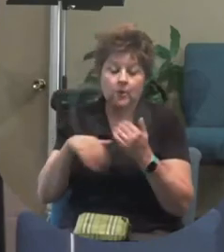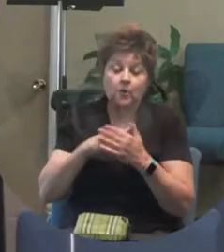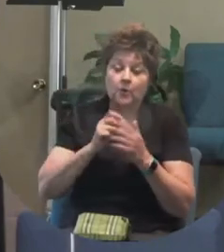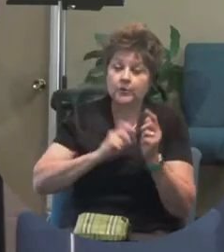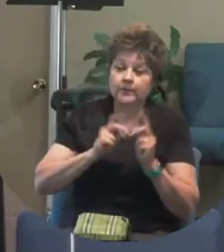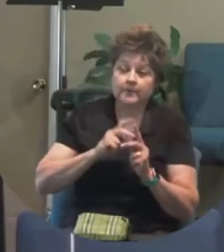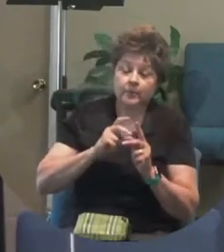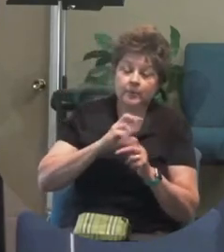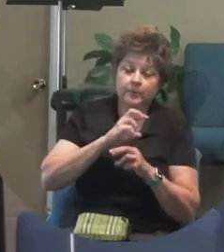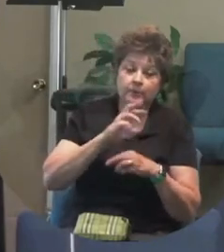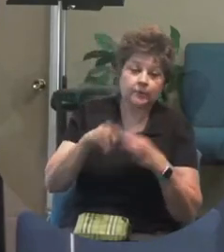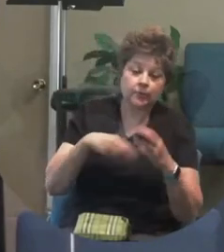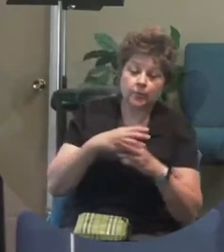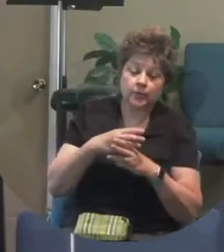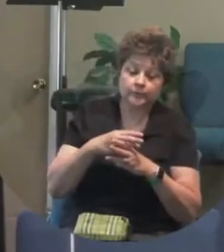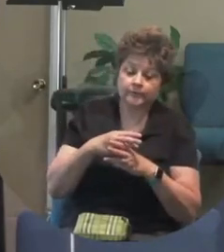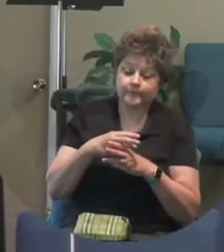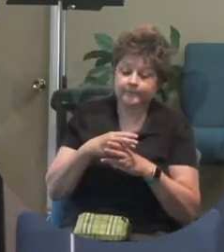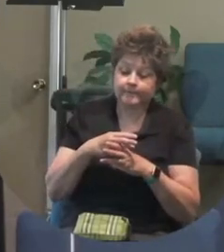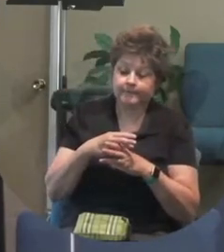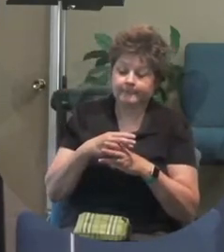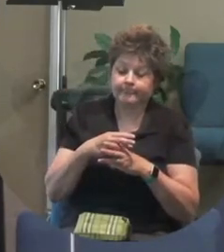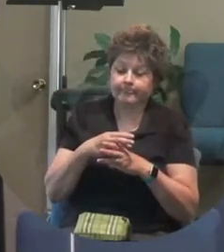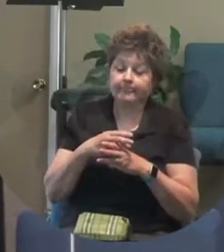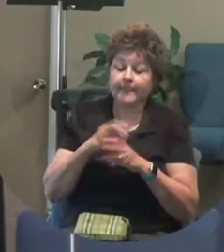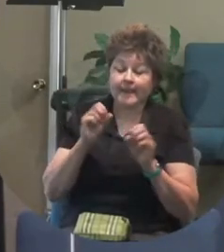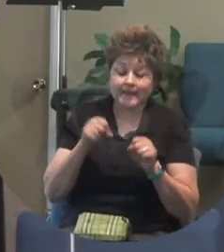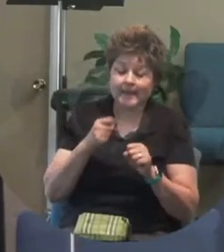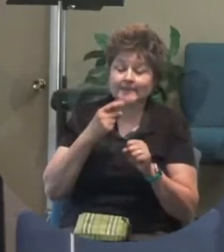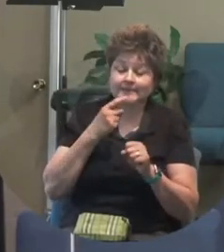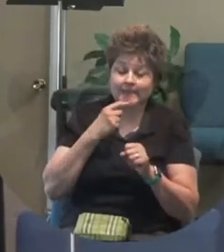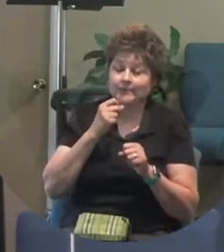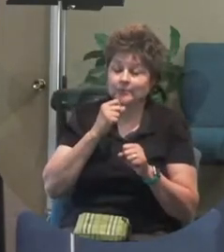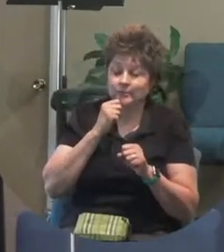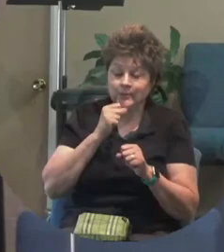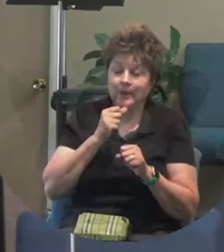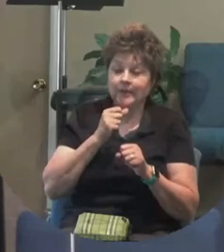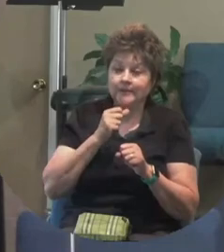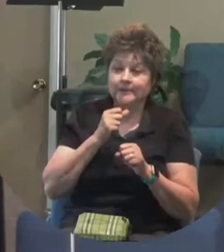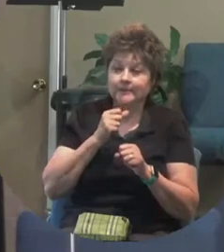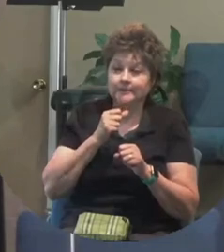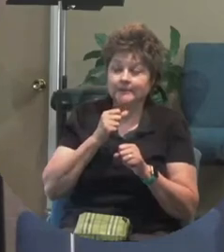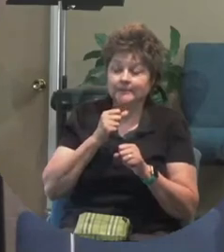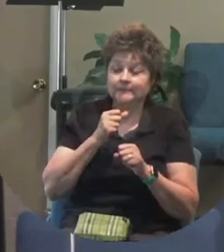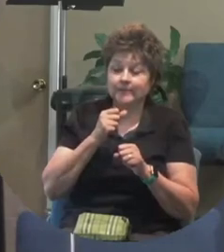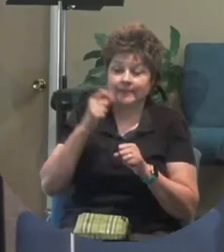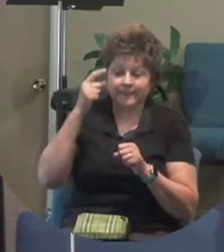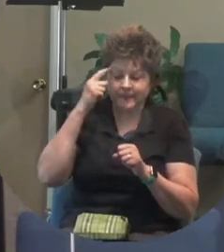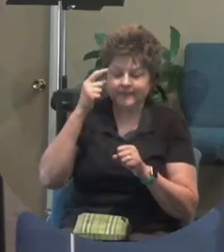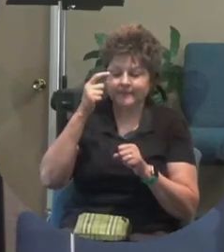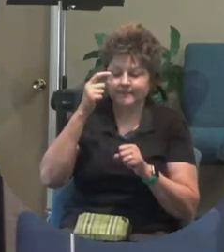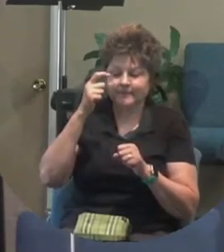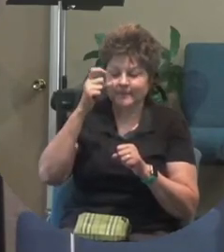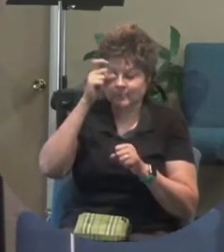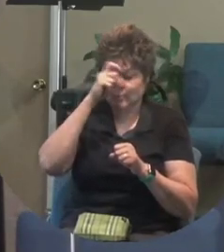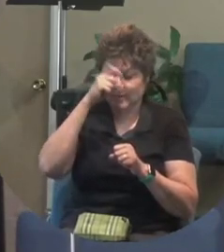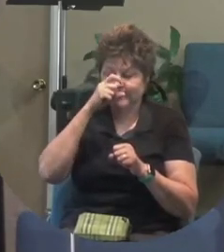lot, if all the people in the world that could say, don't pretend to be wise, it would be Solomon, because he doesn't have to